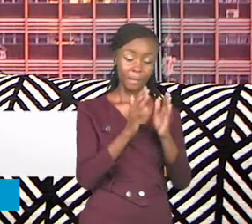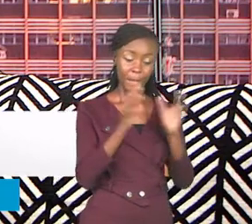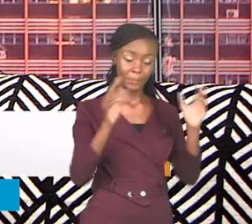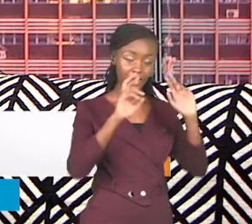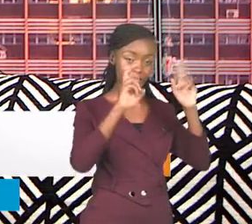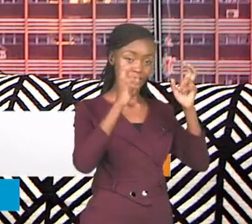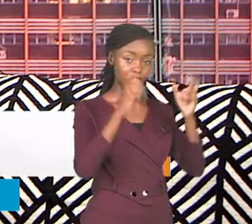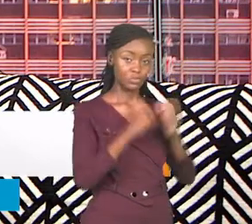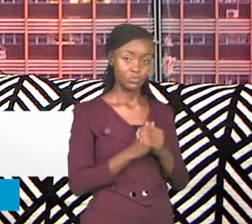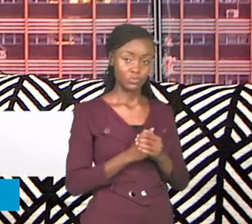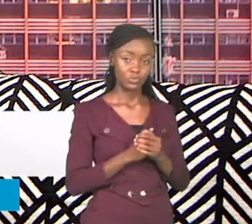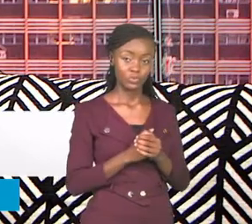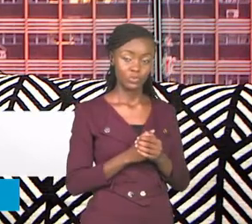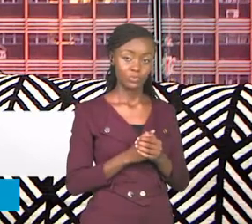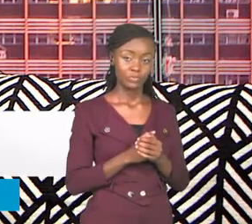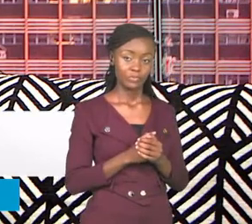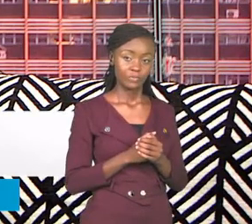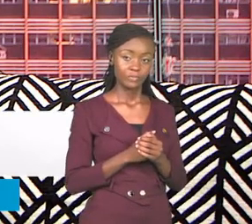issue.